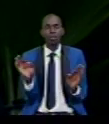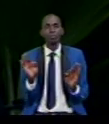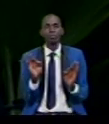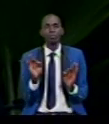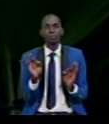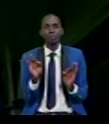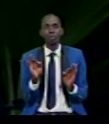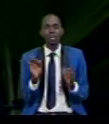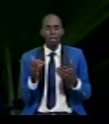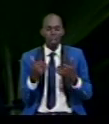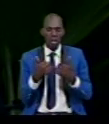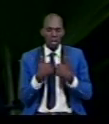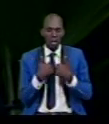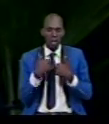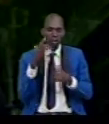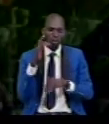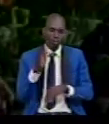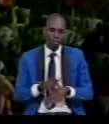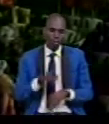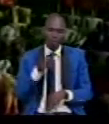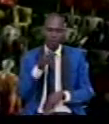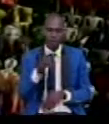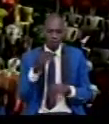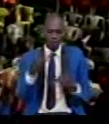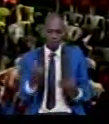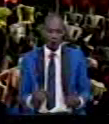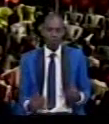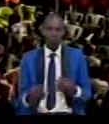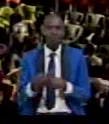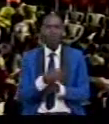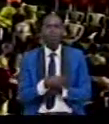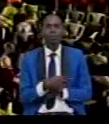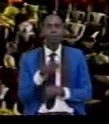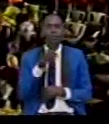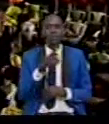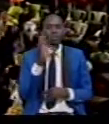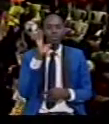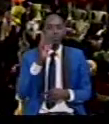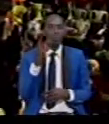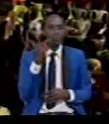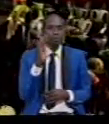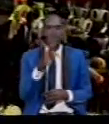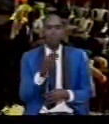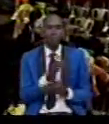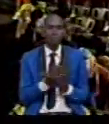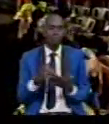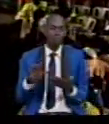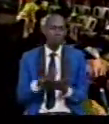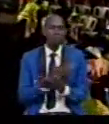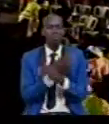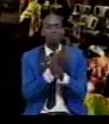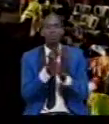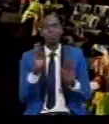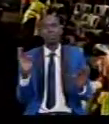has touched you today. You receive your supernatural freedom.